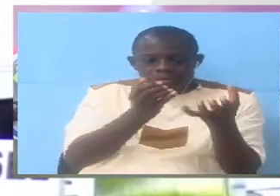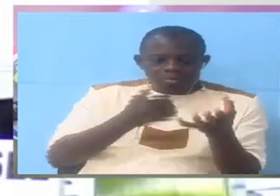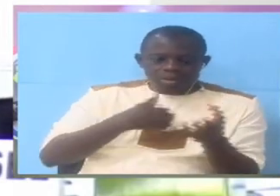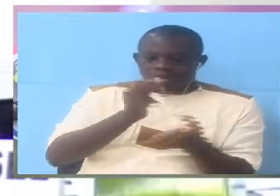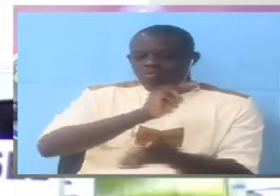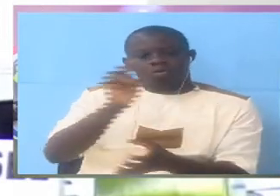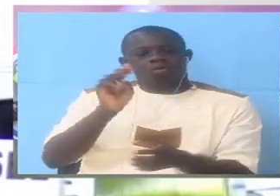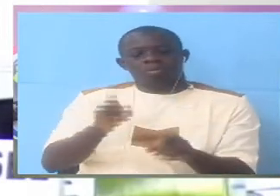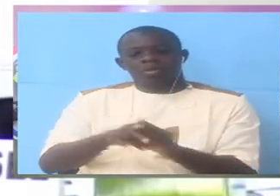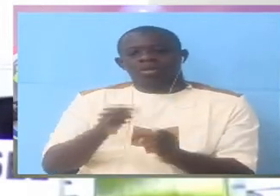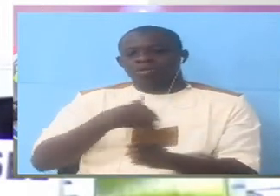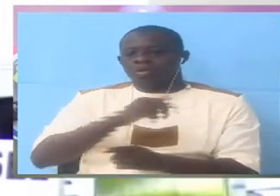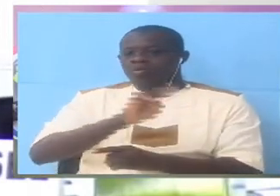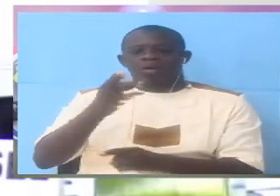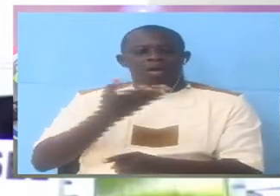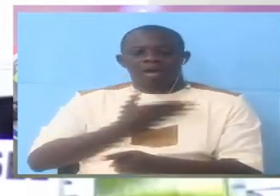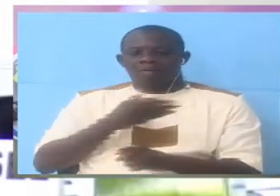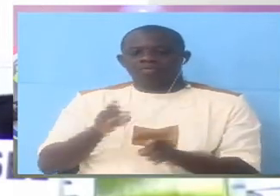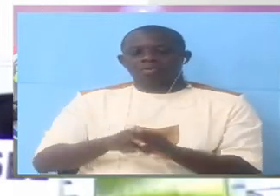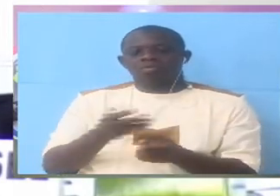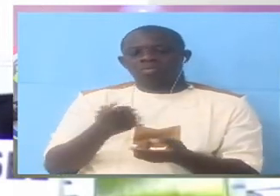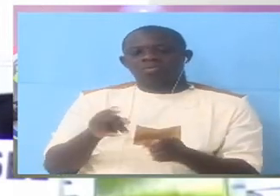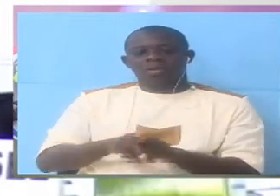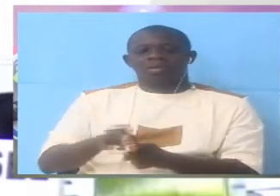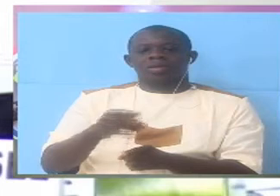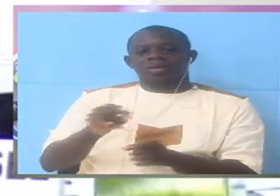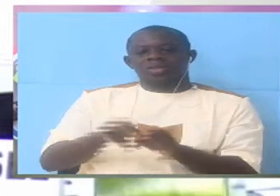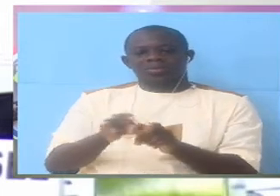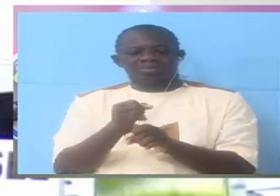I do not have to lean on something.